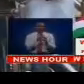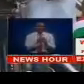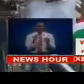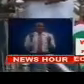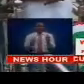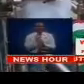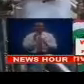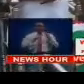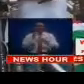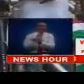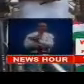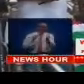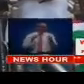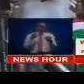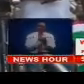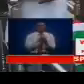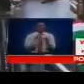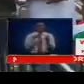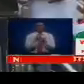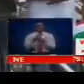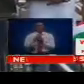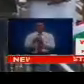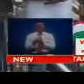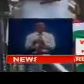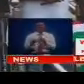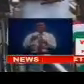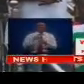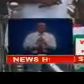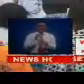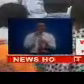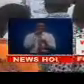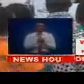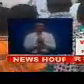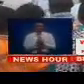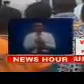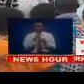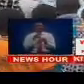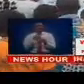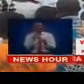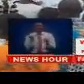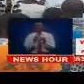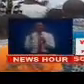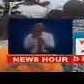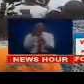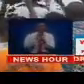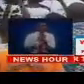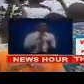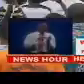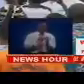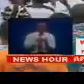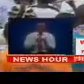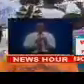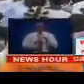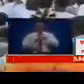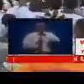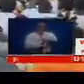the massive infrastructure put in place for Ghana's socio-economic transformation. He said this and other interventions constitute